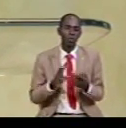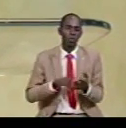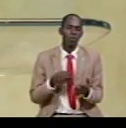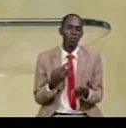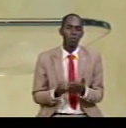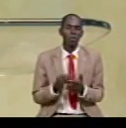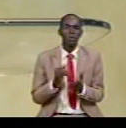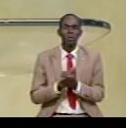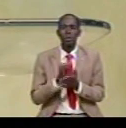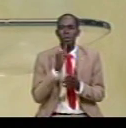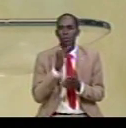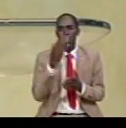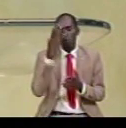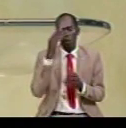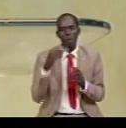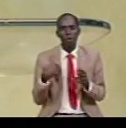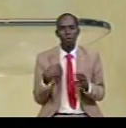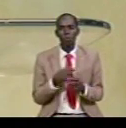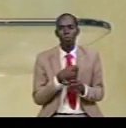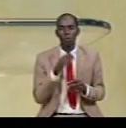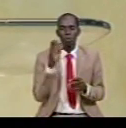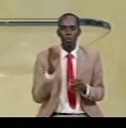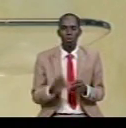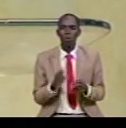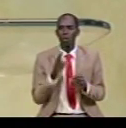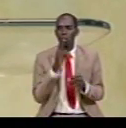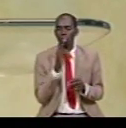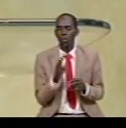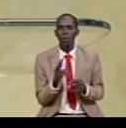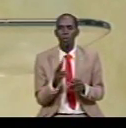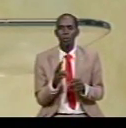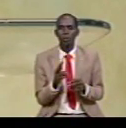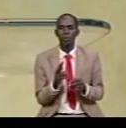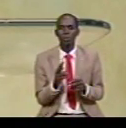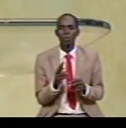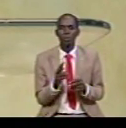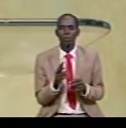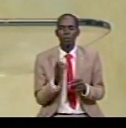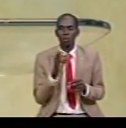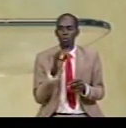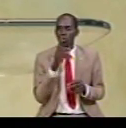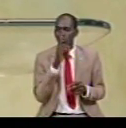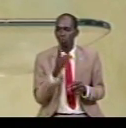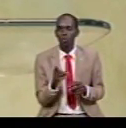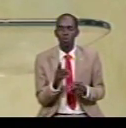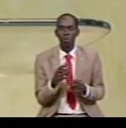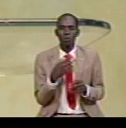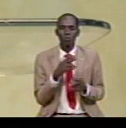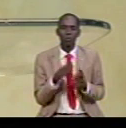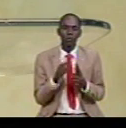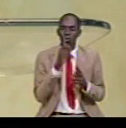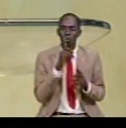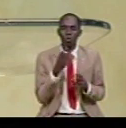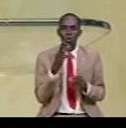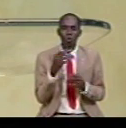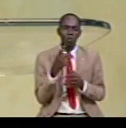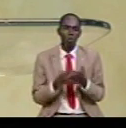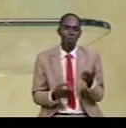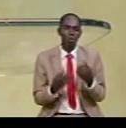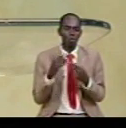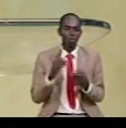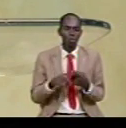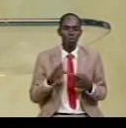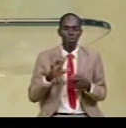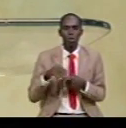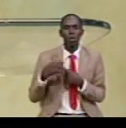that we watch over the thoughts that come to our hearts. The Bible says, "Keep your heart with all